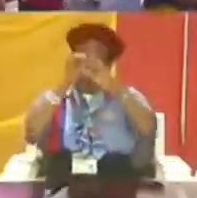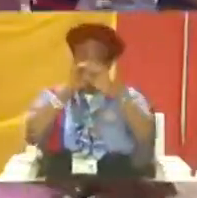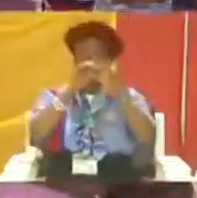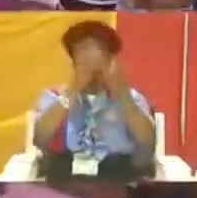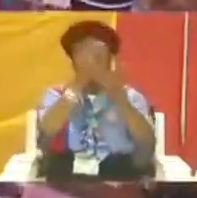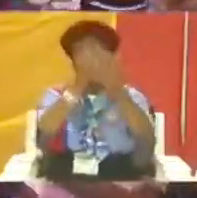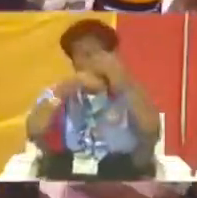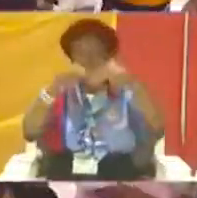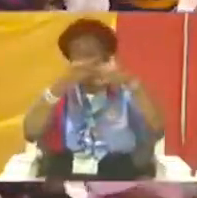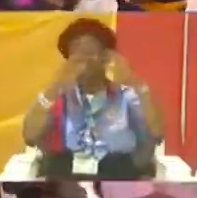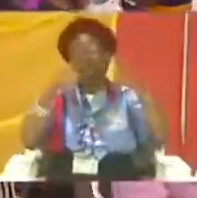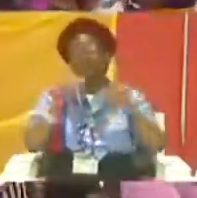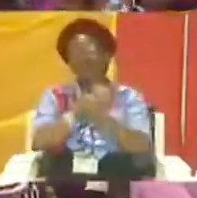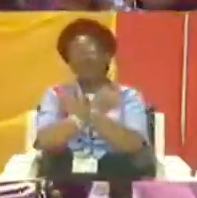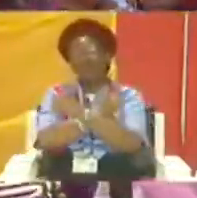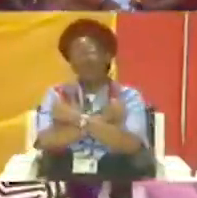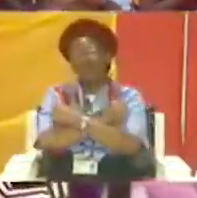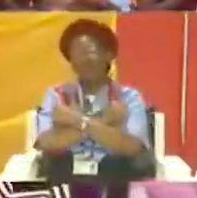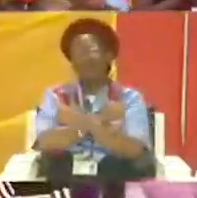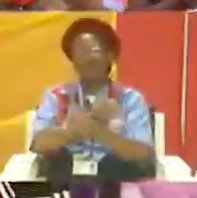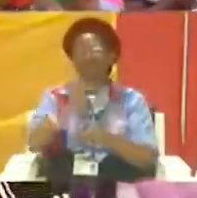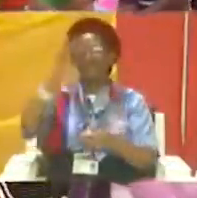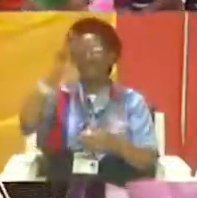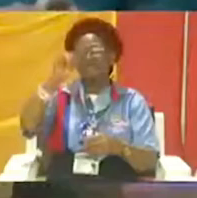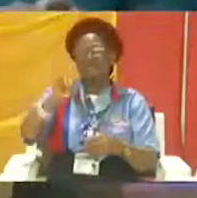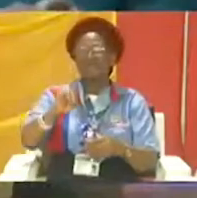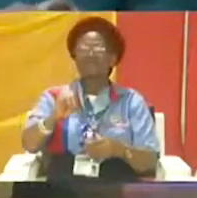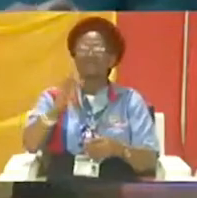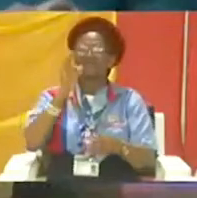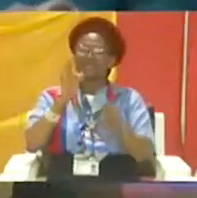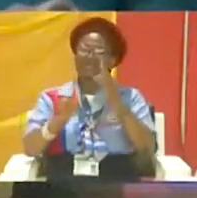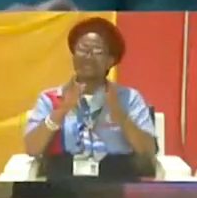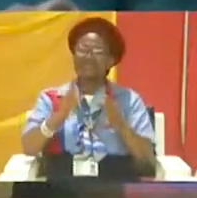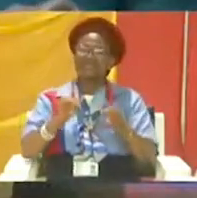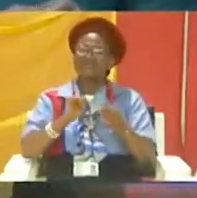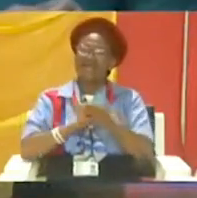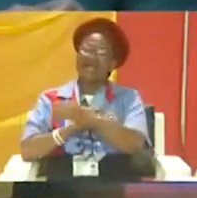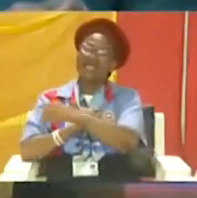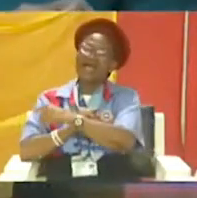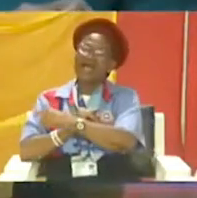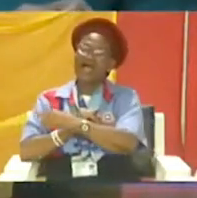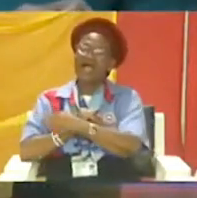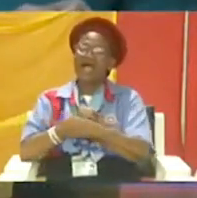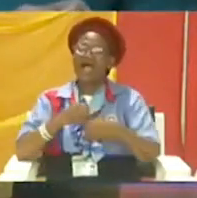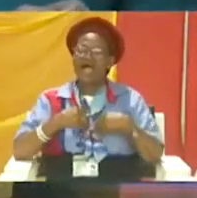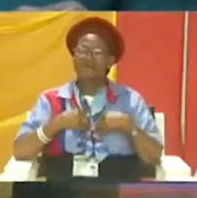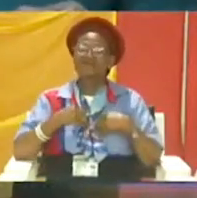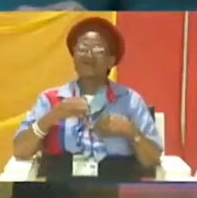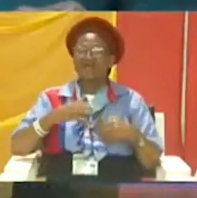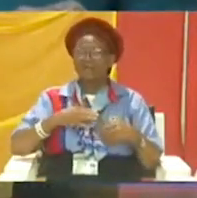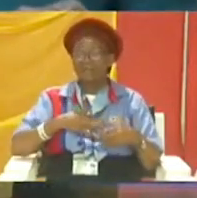them. If I had my way, I would have had 12 of my own.